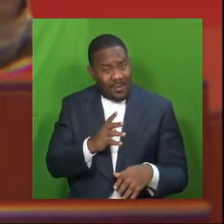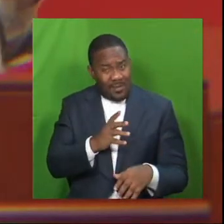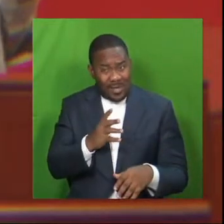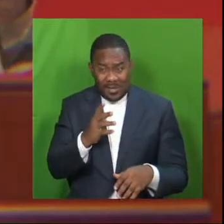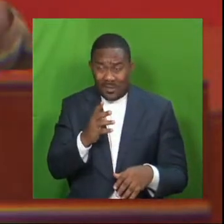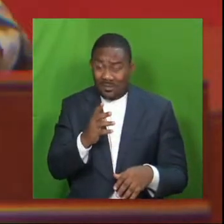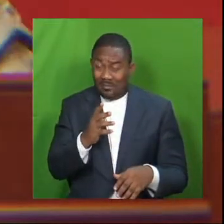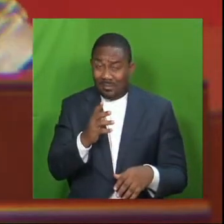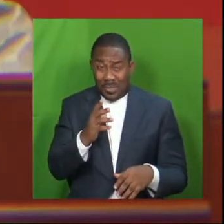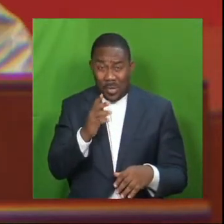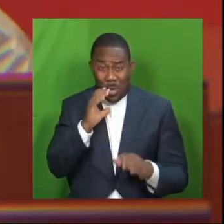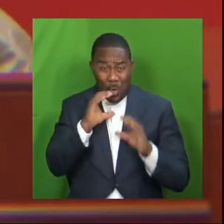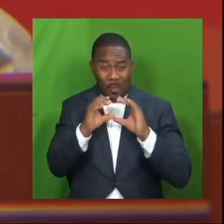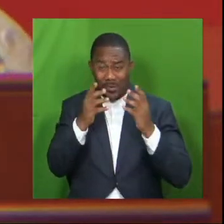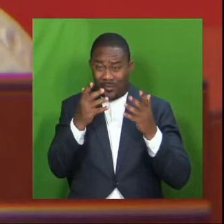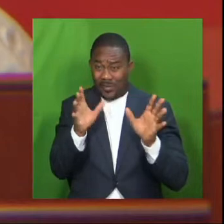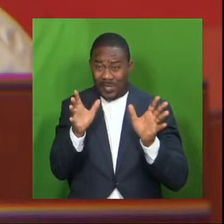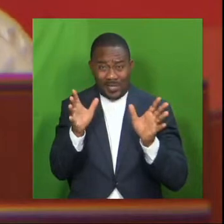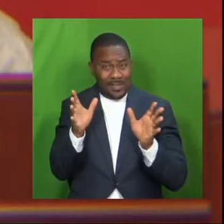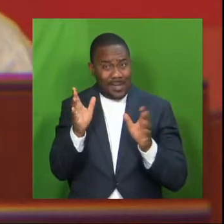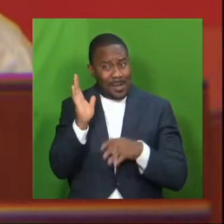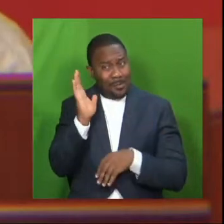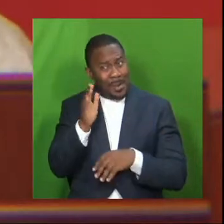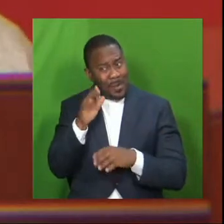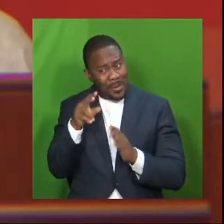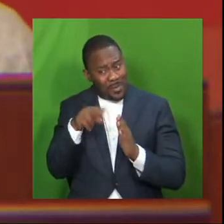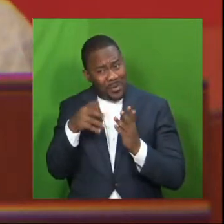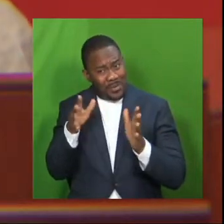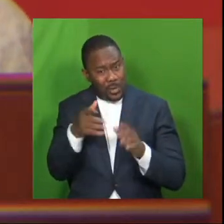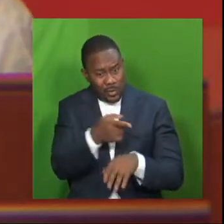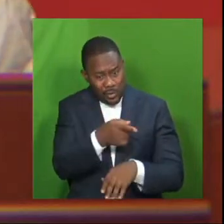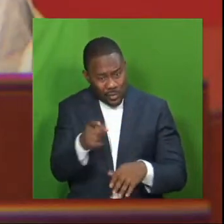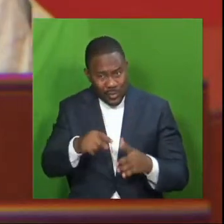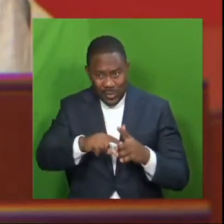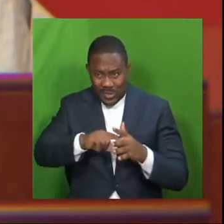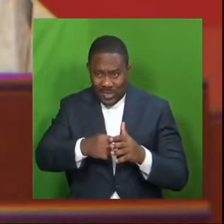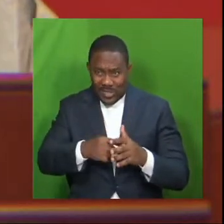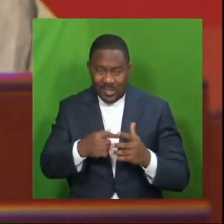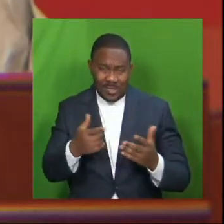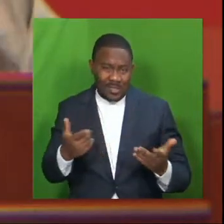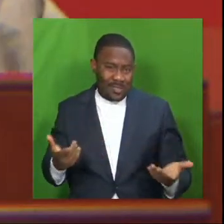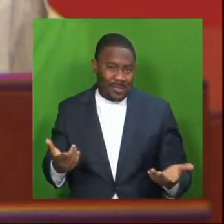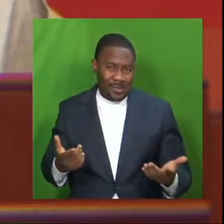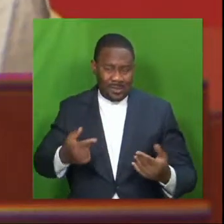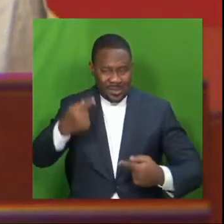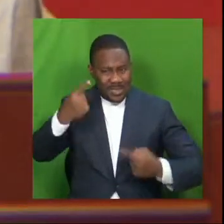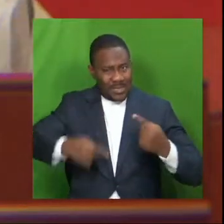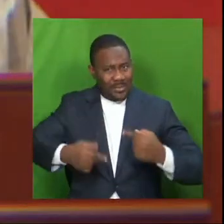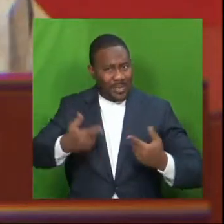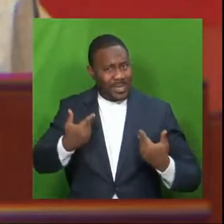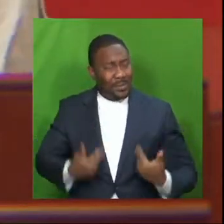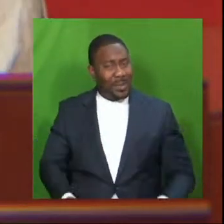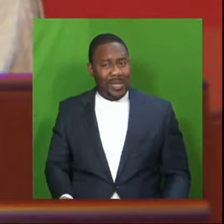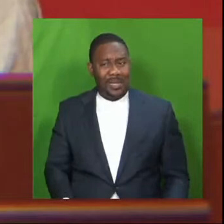to debate the formal communication. I tell you, this is a very bad precedent.